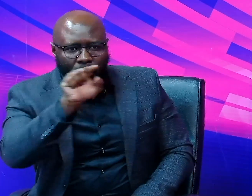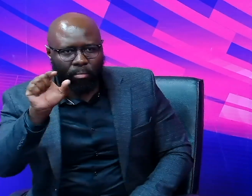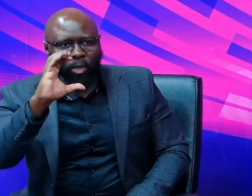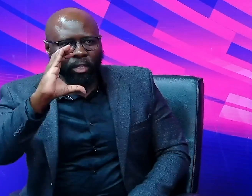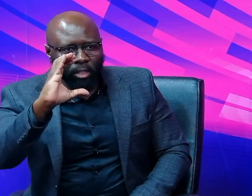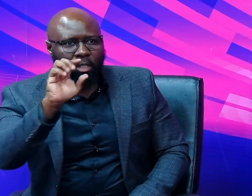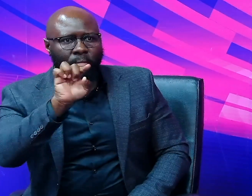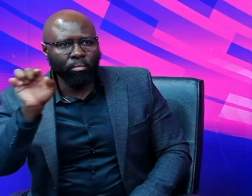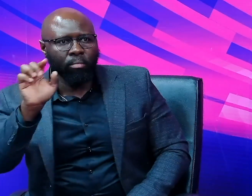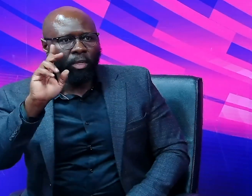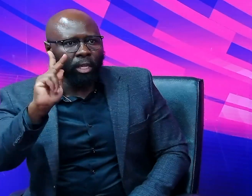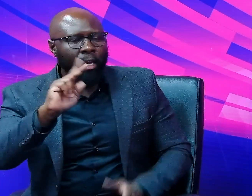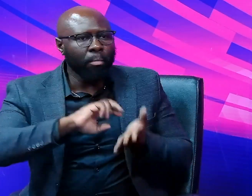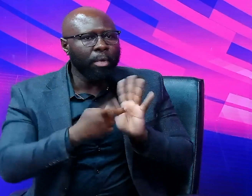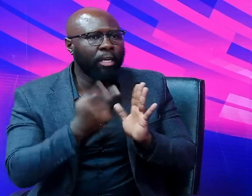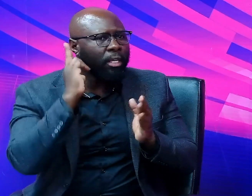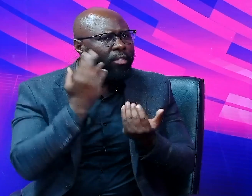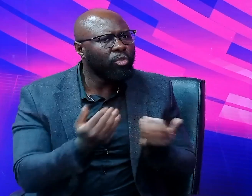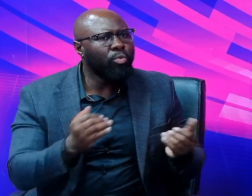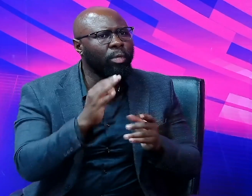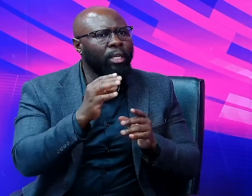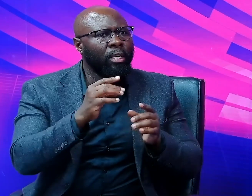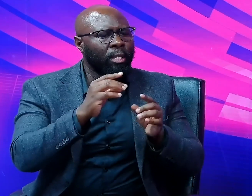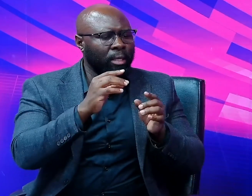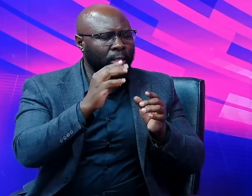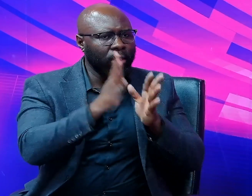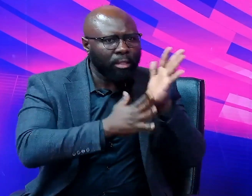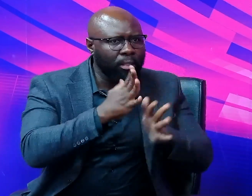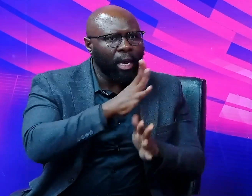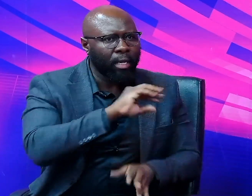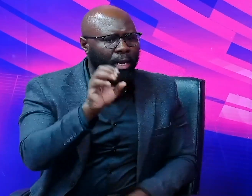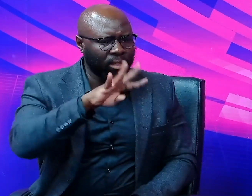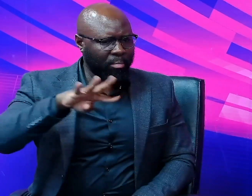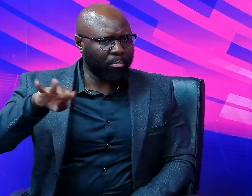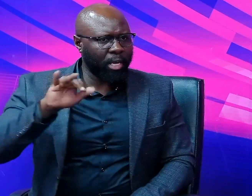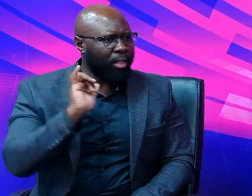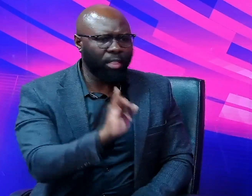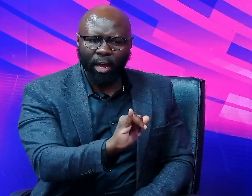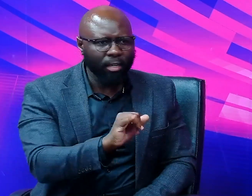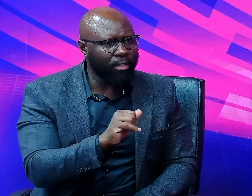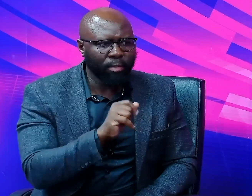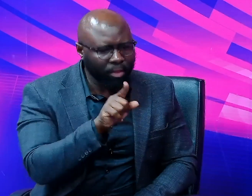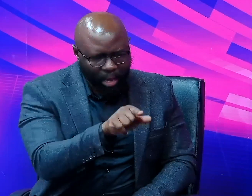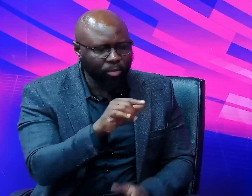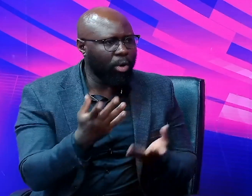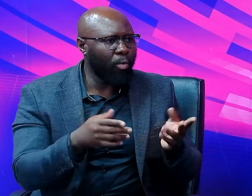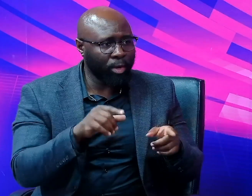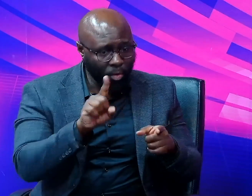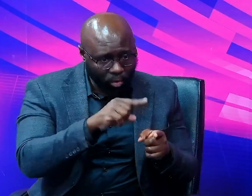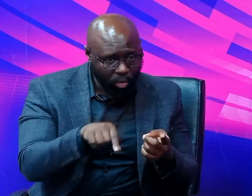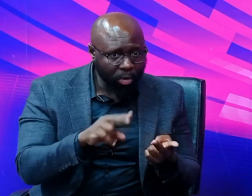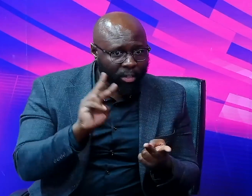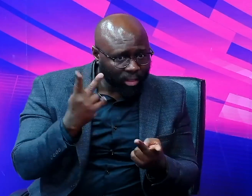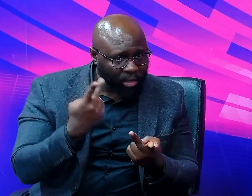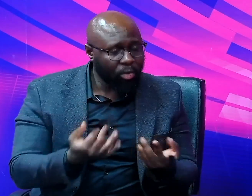because we have R-A-C-K. But a deaf child can be able to spell that. But